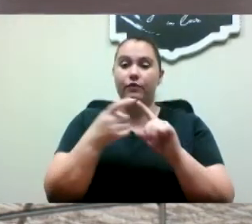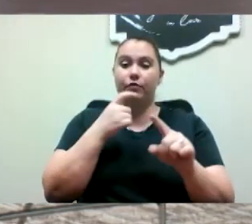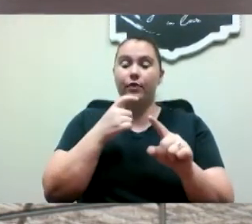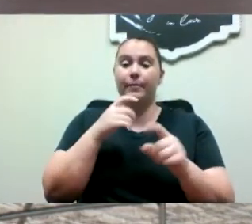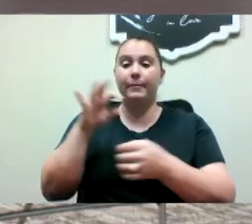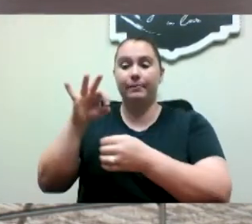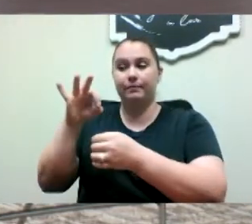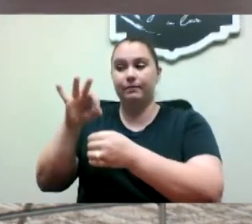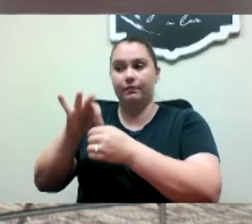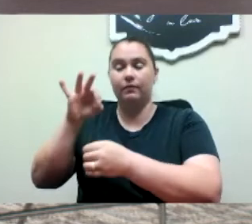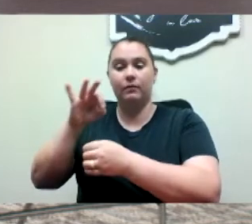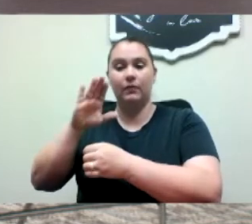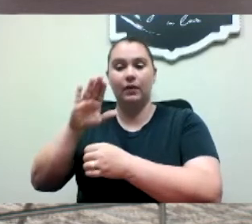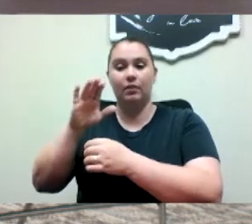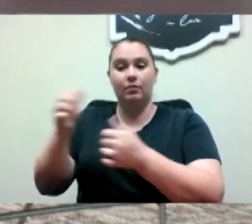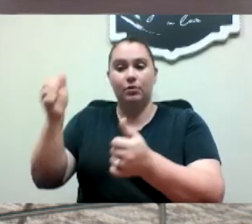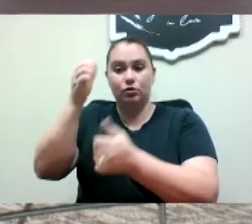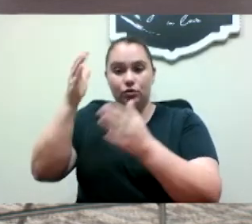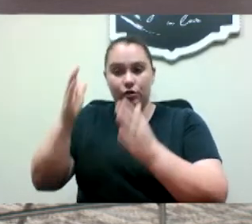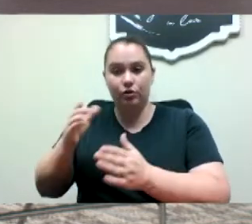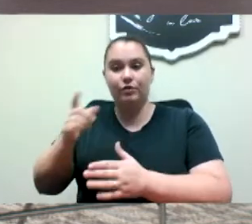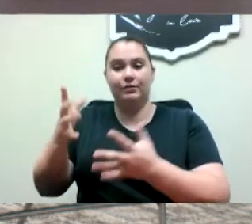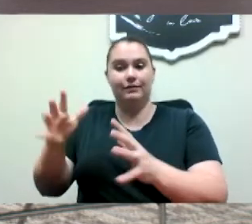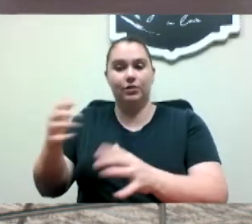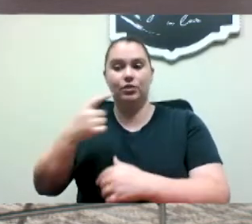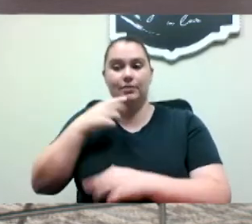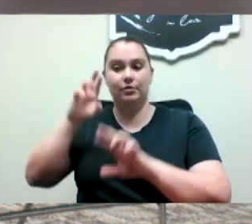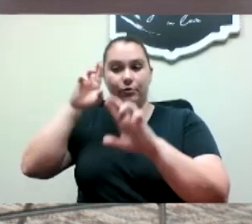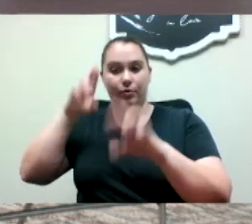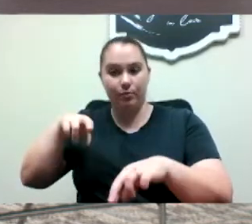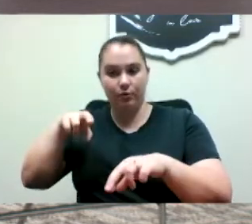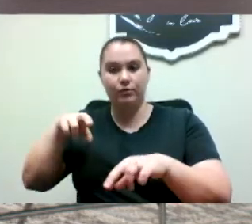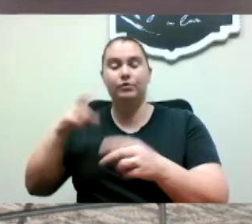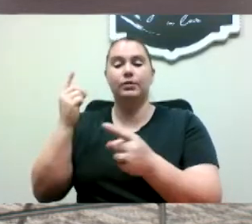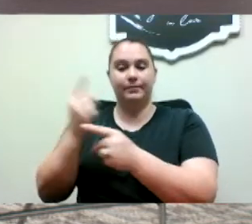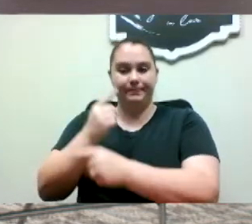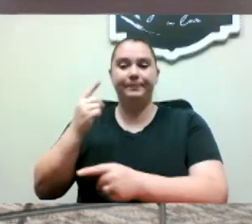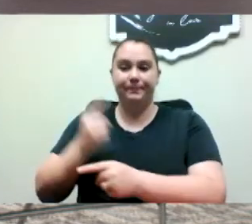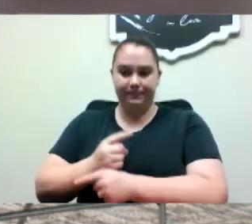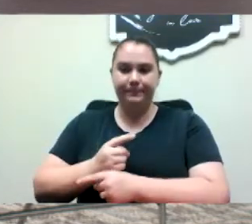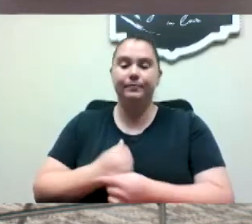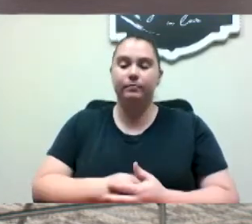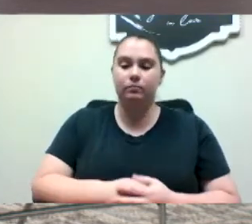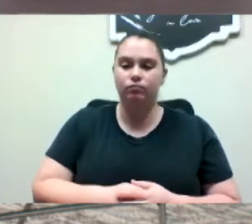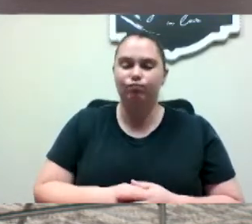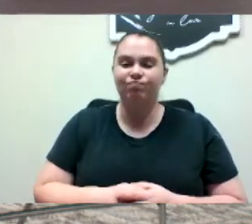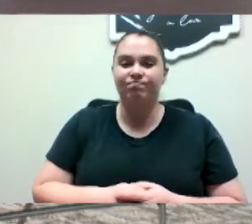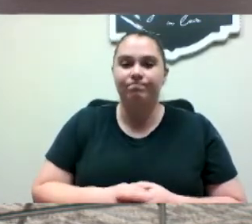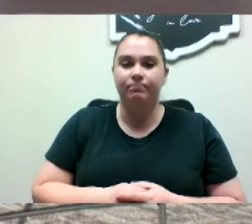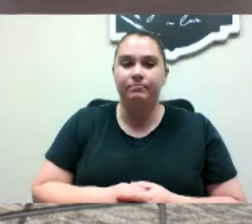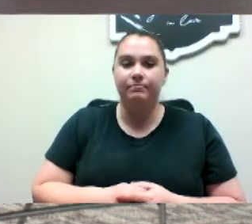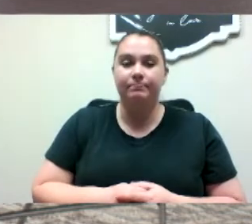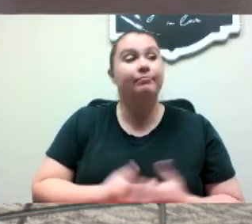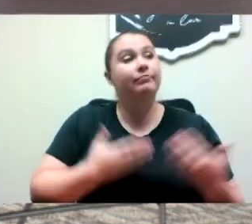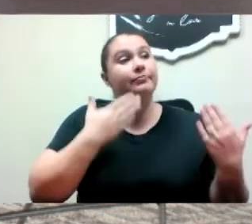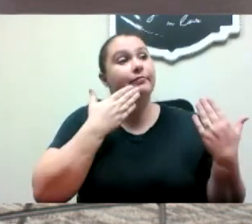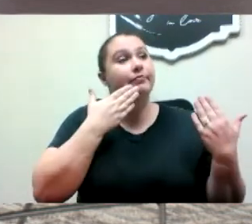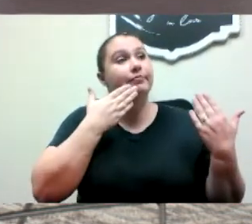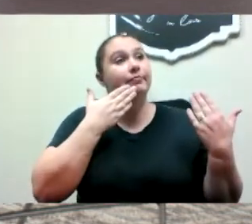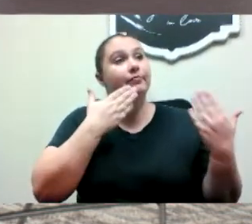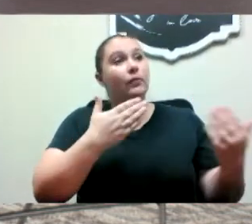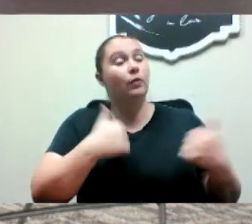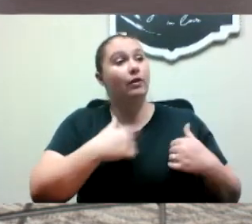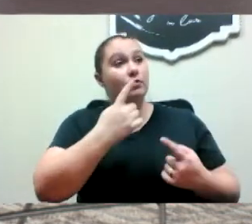elections administrator in your packet confirming that those reports are accurate. All right, thank you. Does anybody have